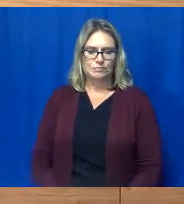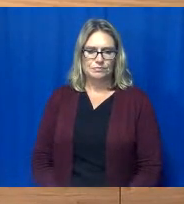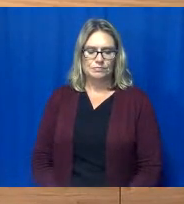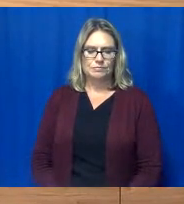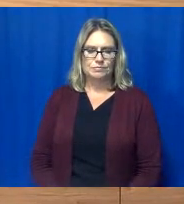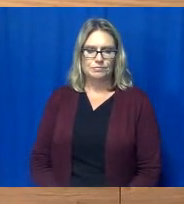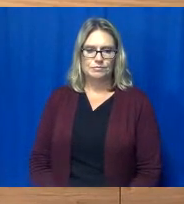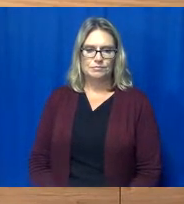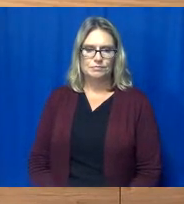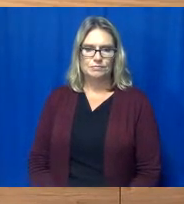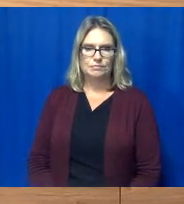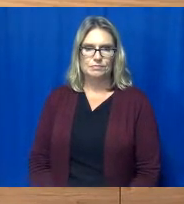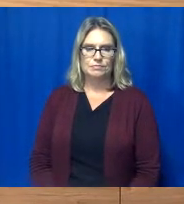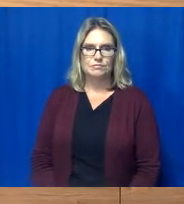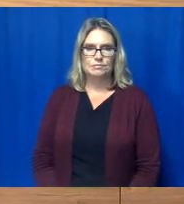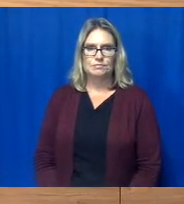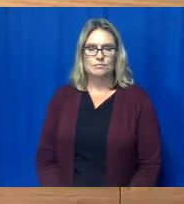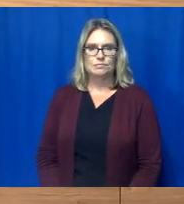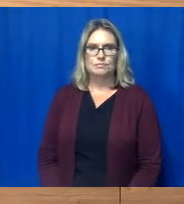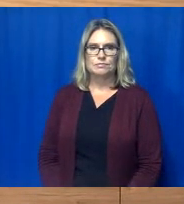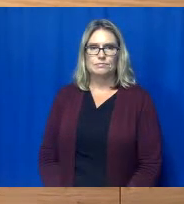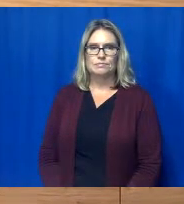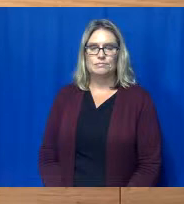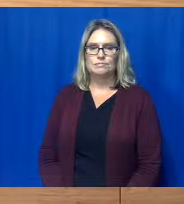For Mr. Chalifou, maybe?